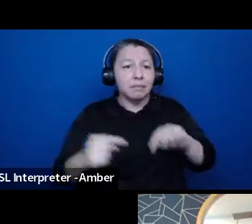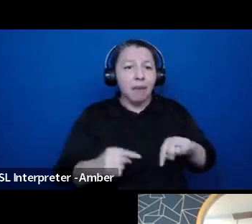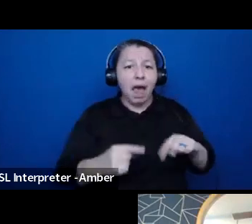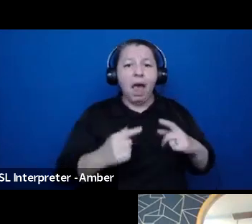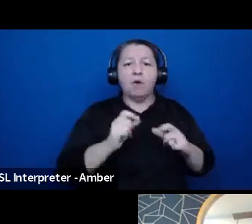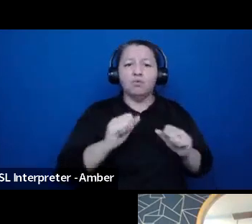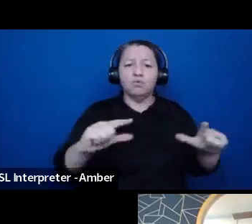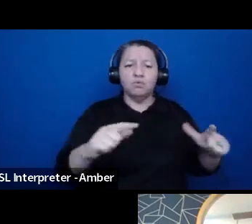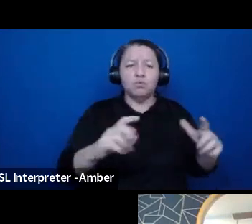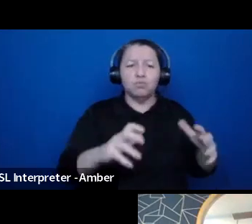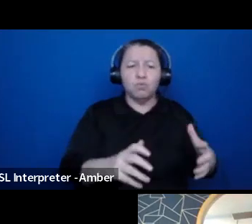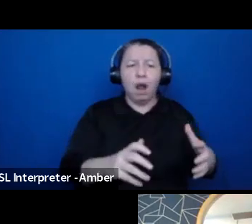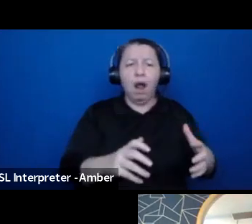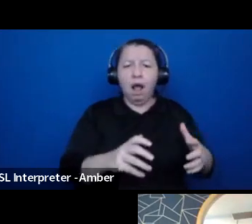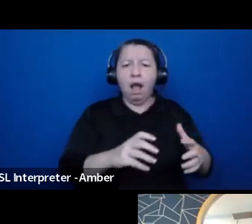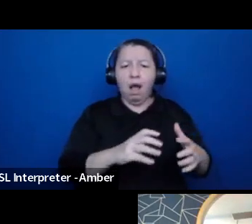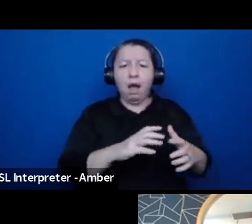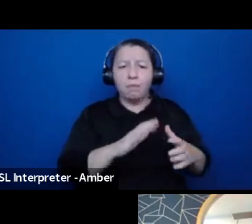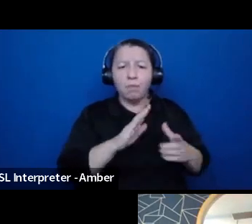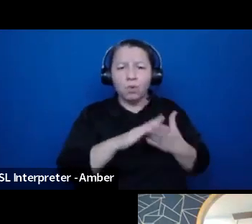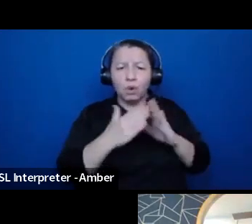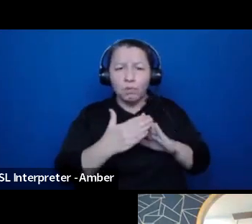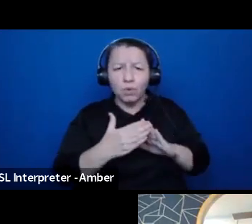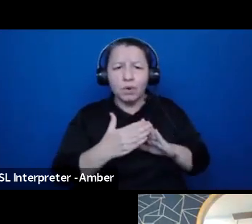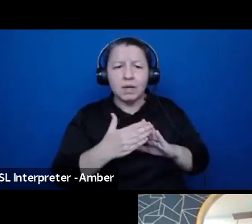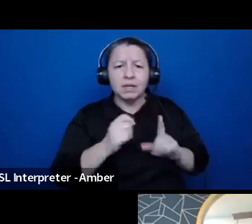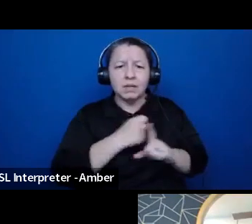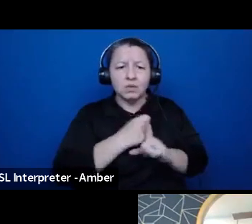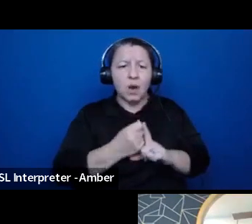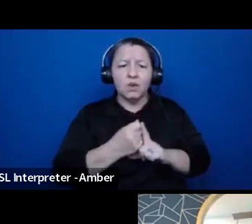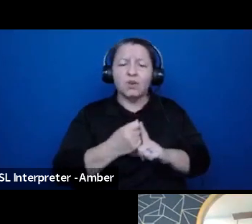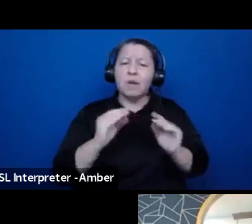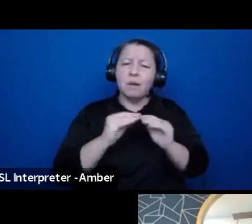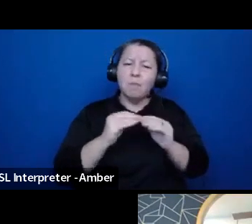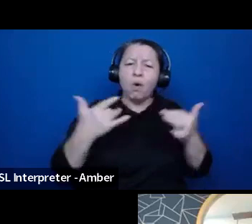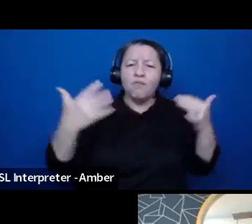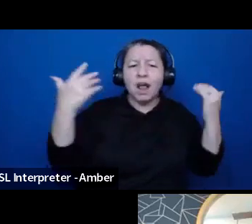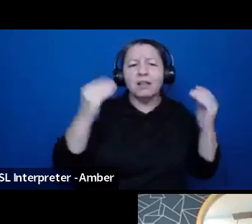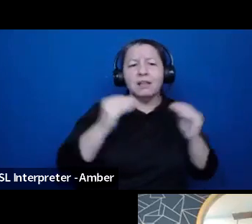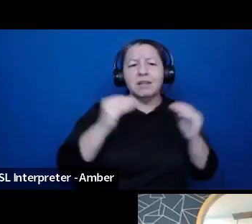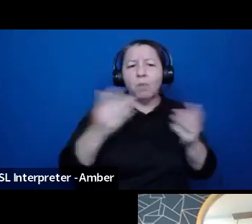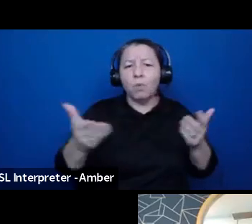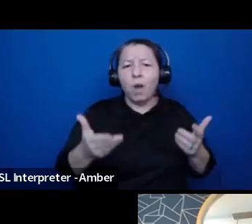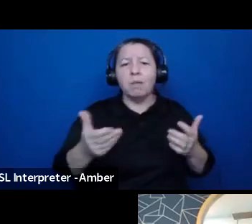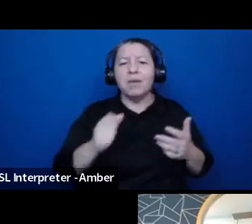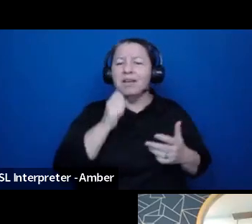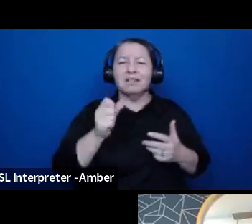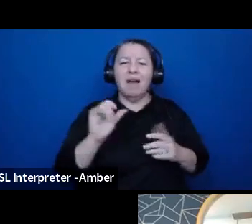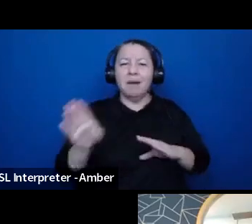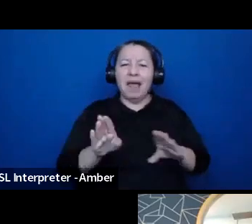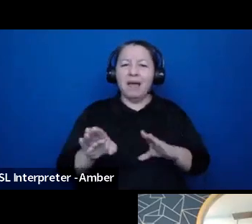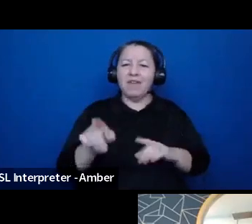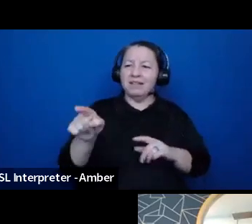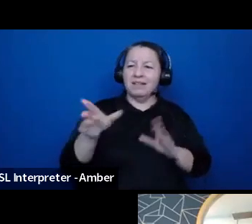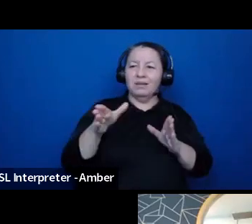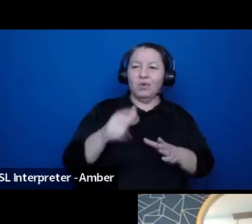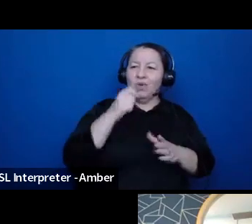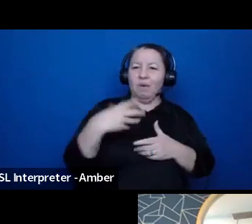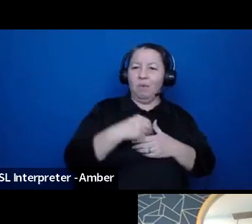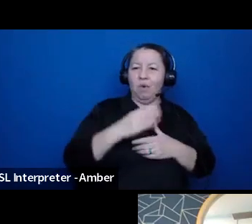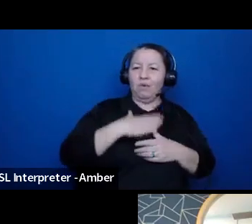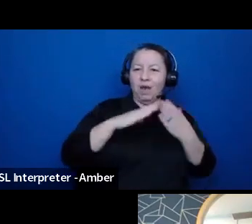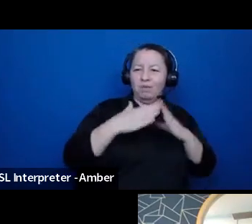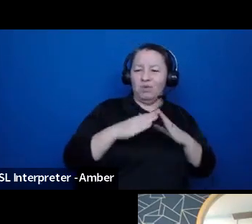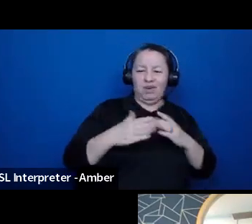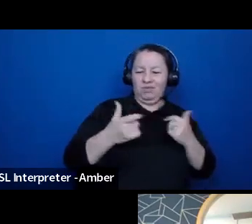be more welcoming instead of treating them as outsiders or someone who isn't a part of the community. And also in an urban setting, you know,